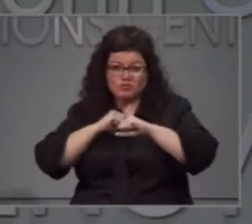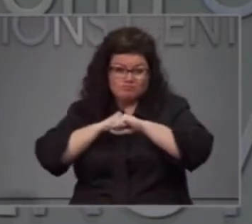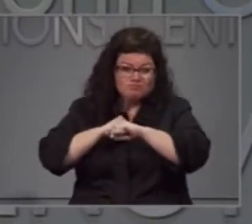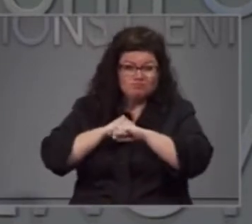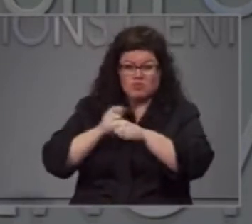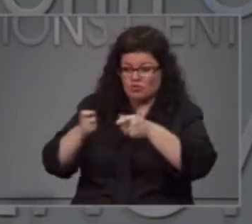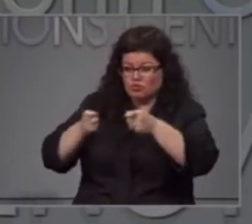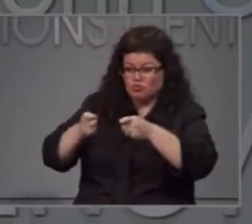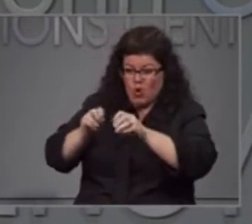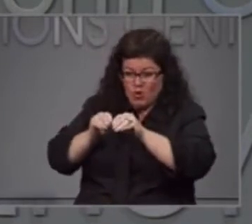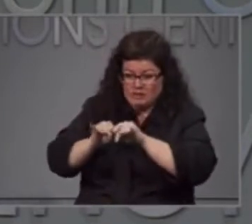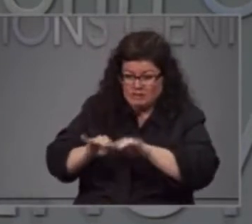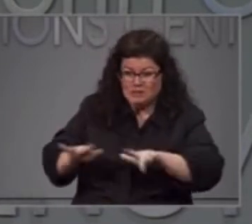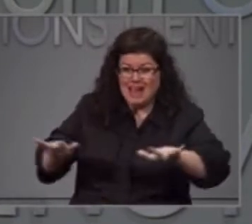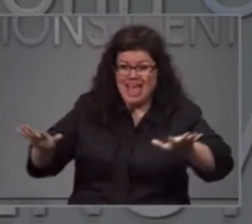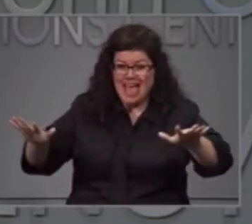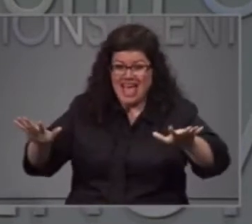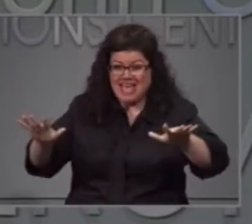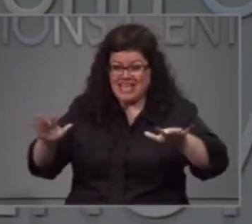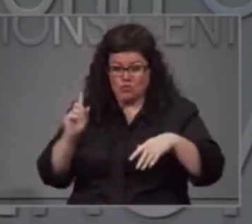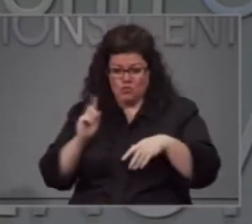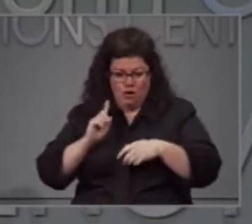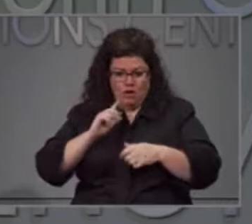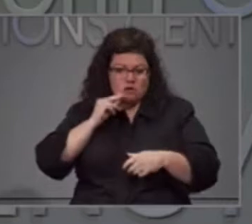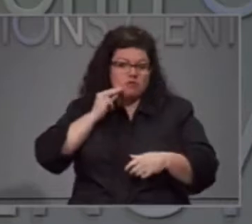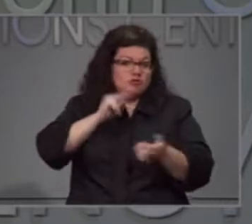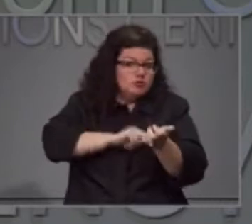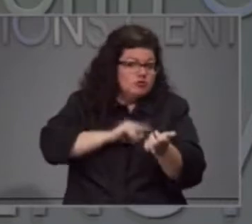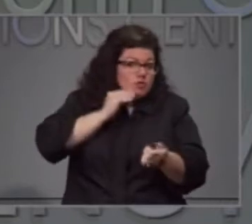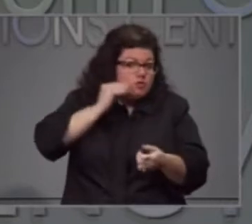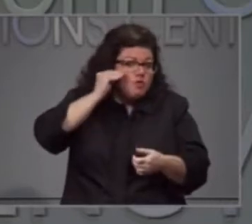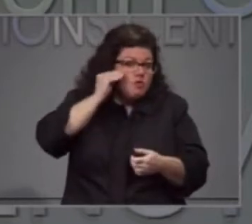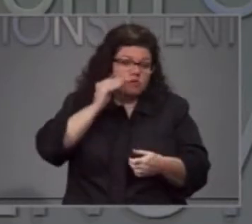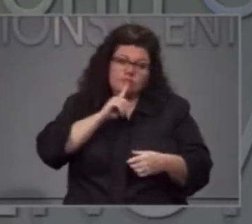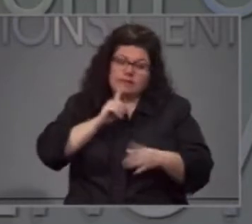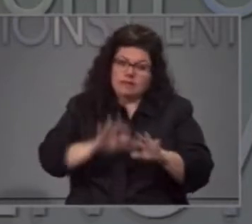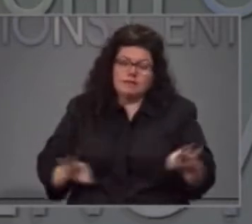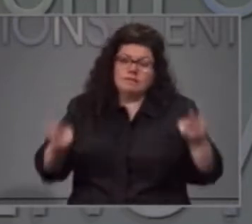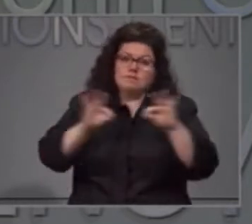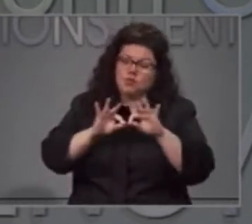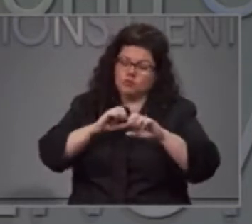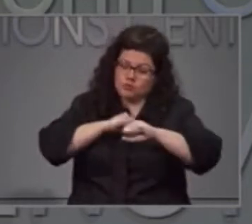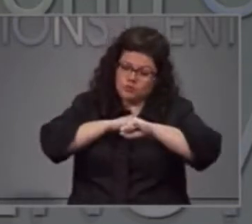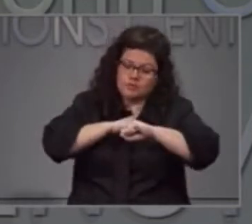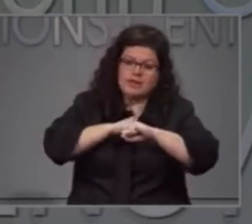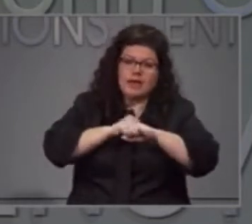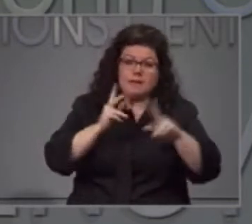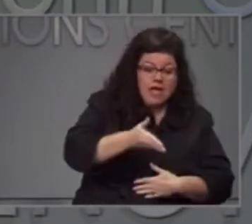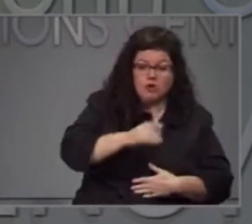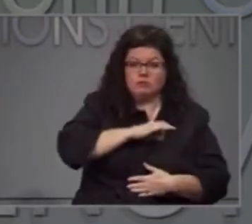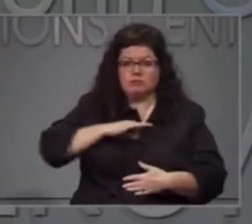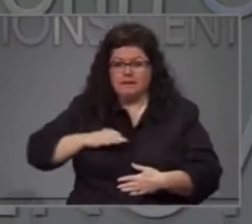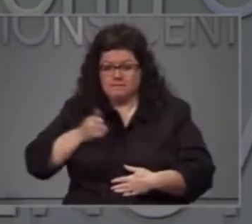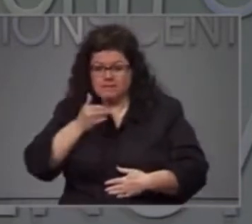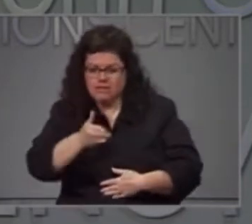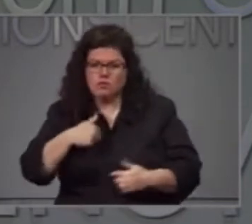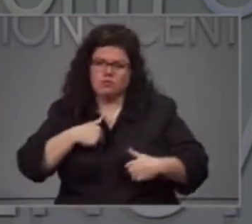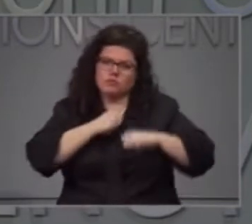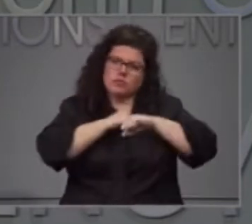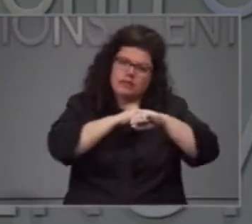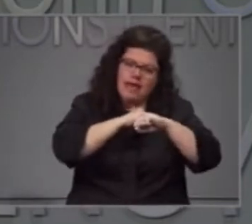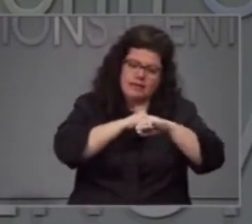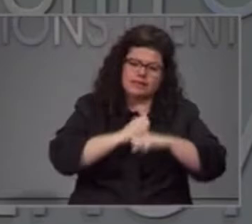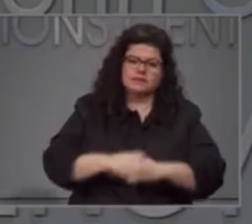control outbreaks at long-term care facilities to protect both residents and staff. We're tracking